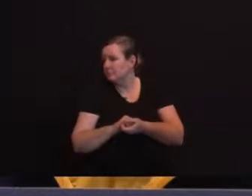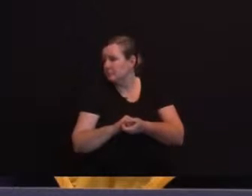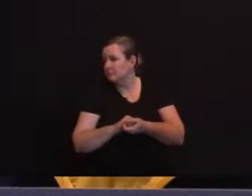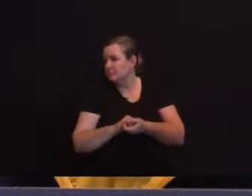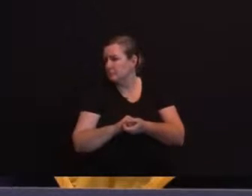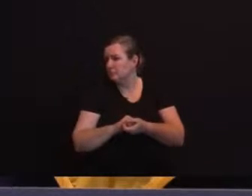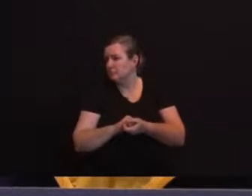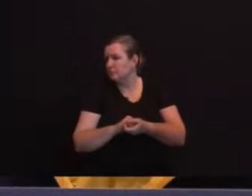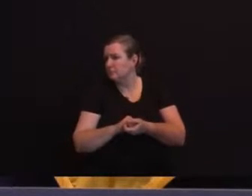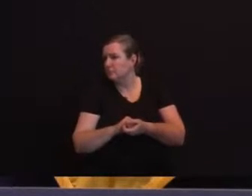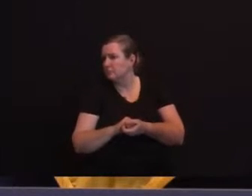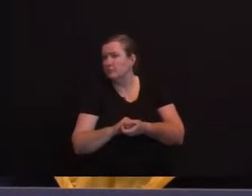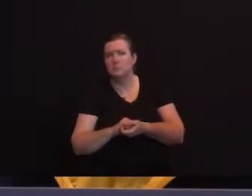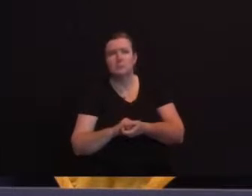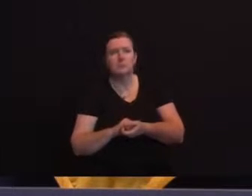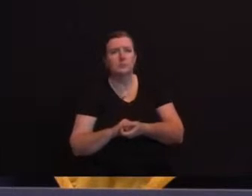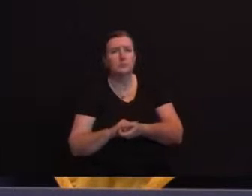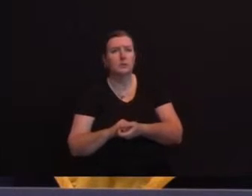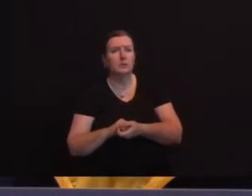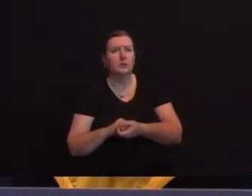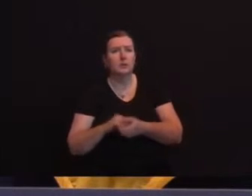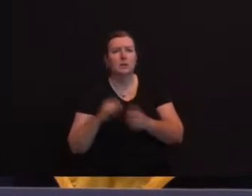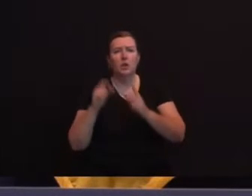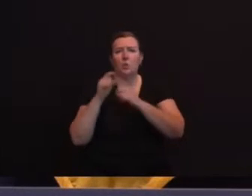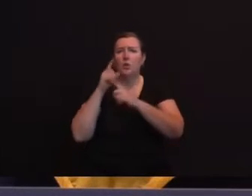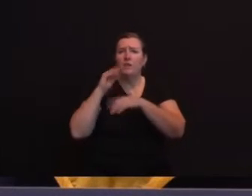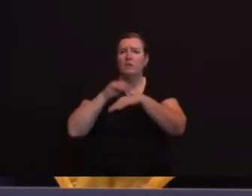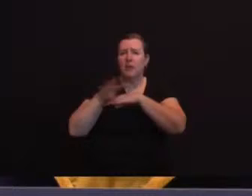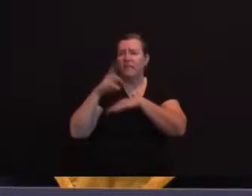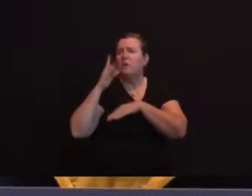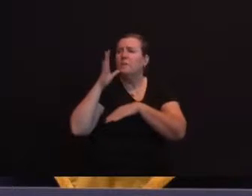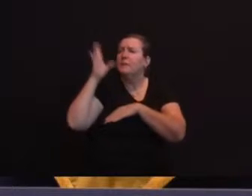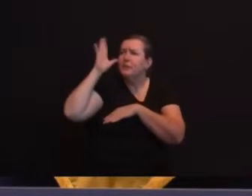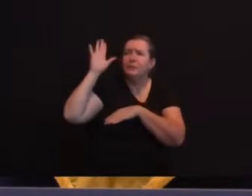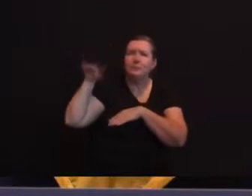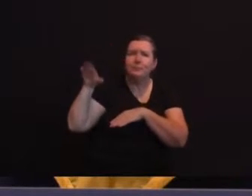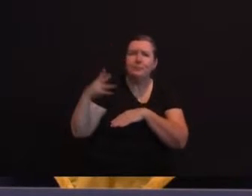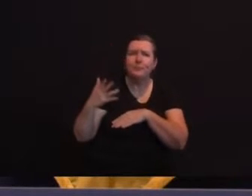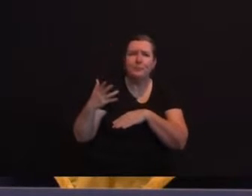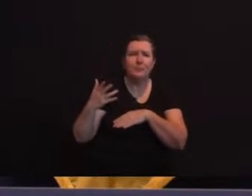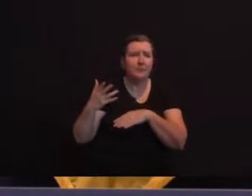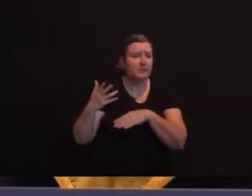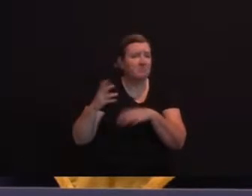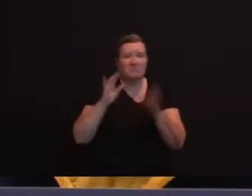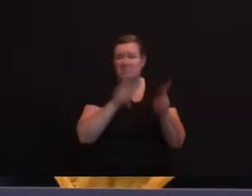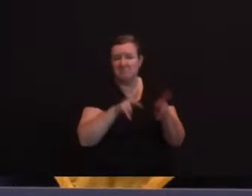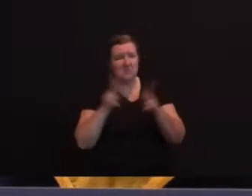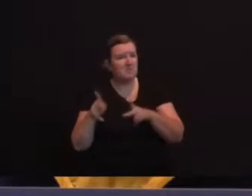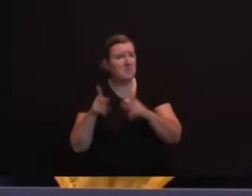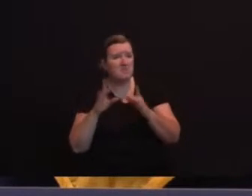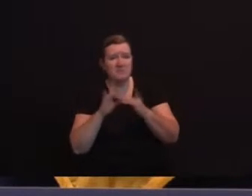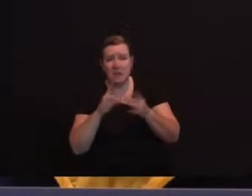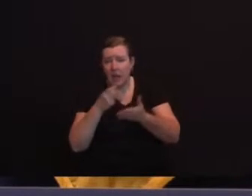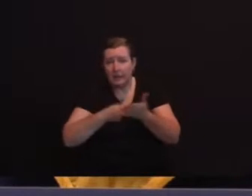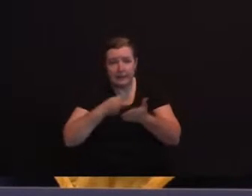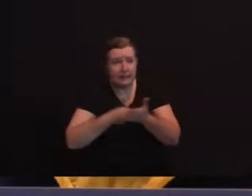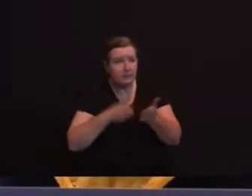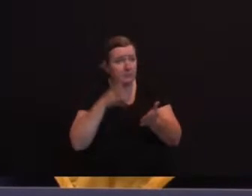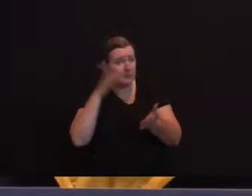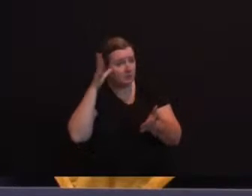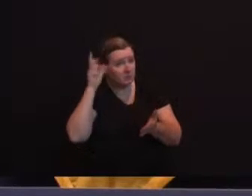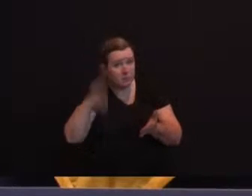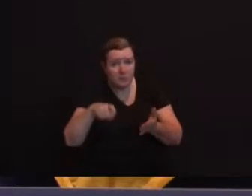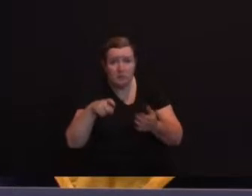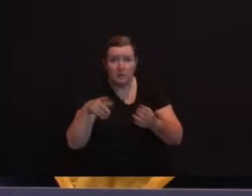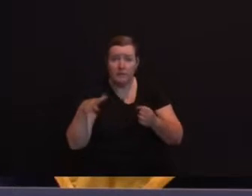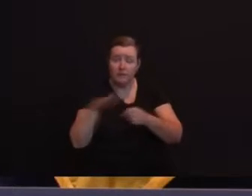Well, I think the parents, just as I mentioned in the hockey example, parents need to be full partners in this, and